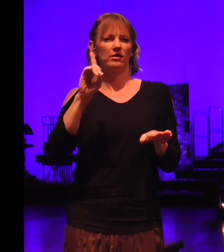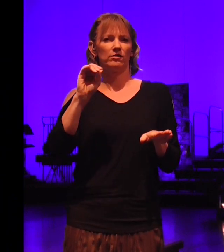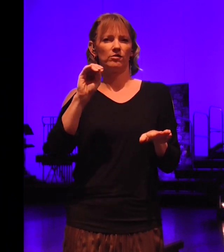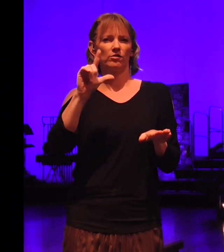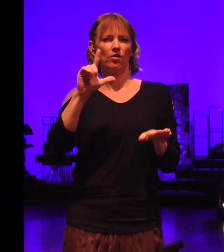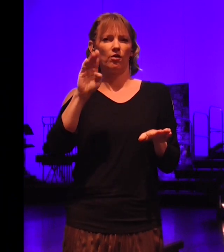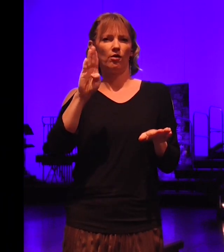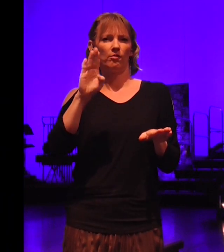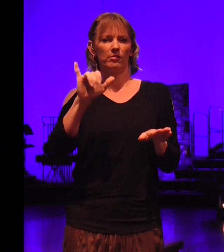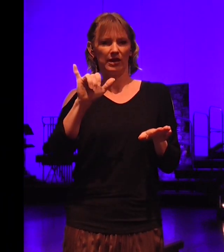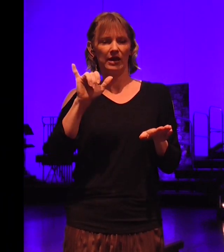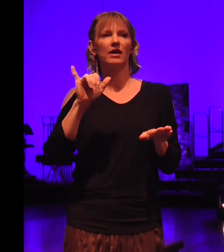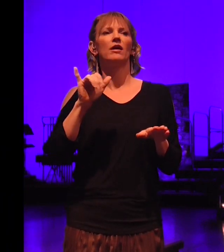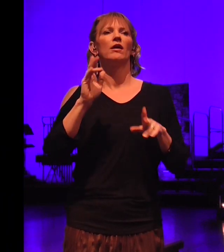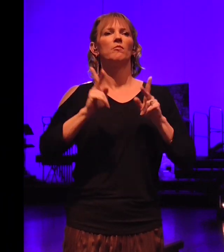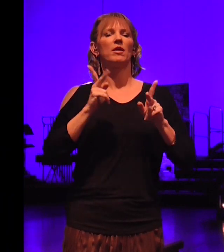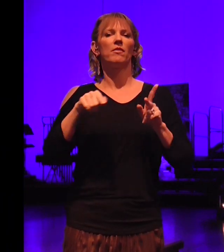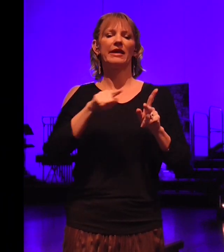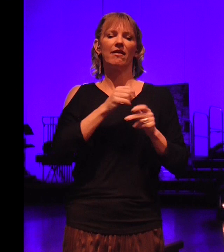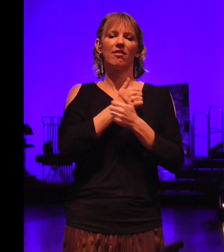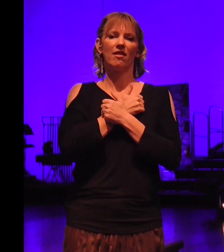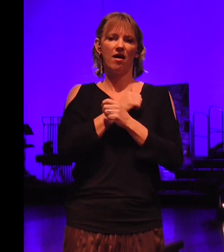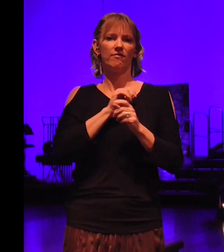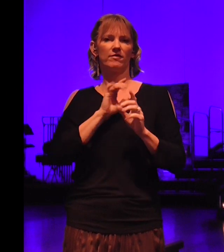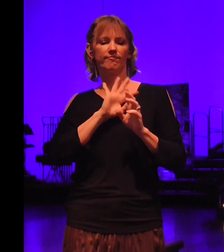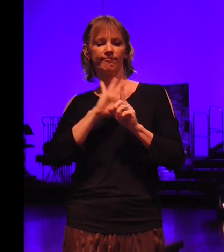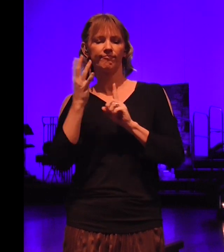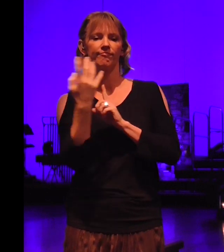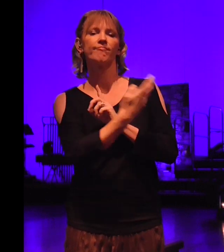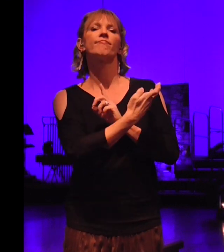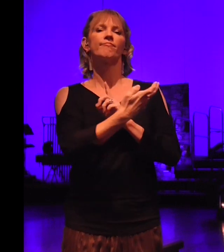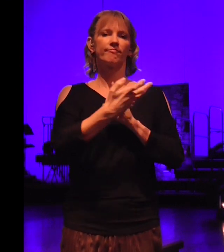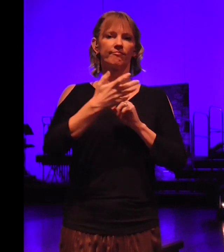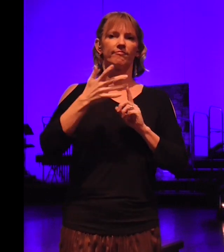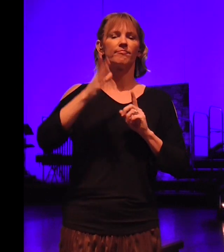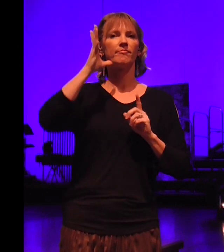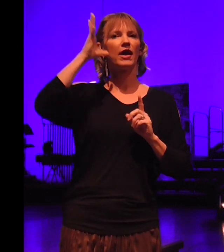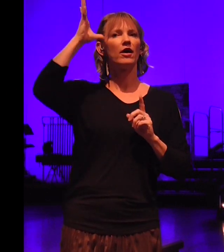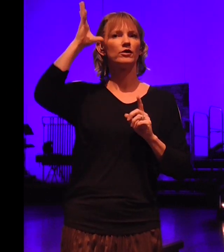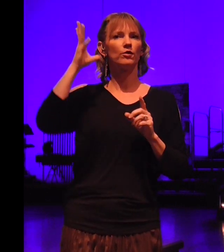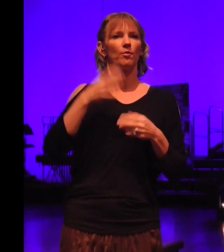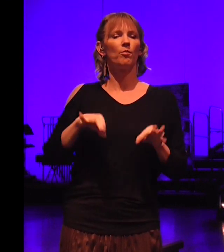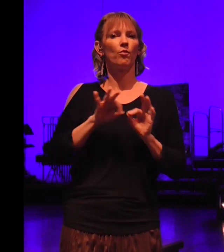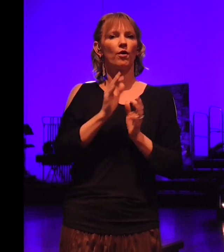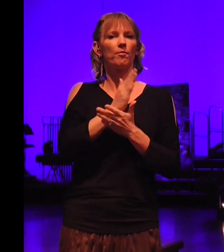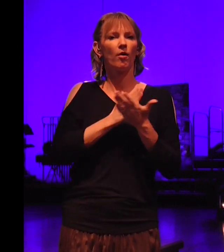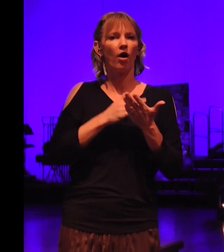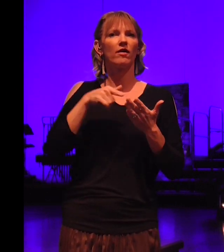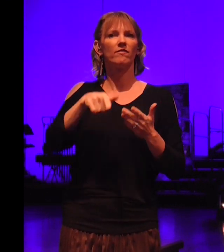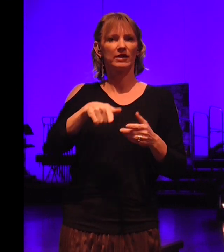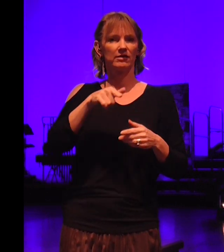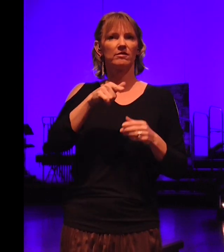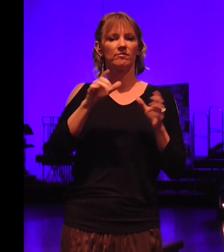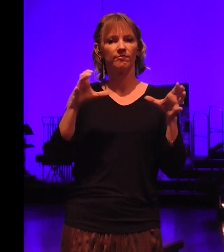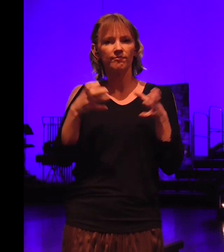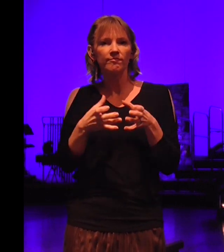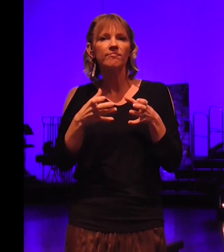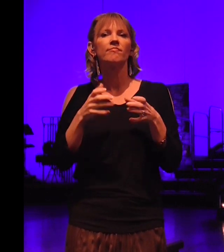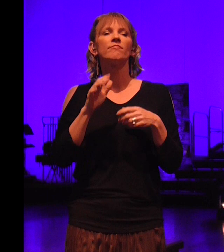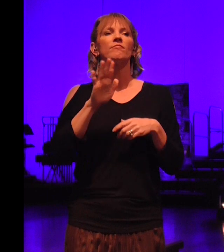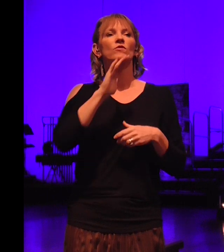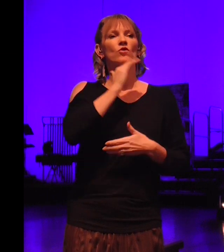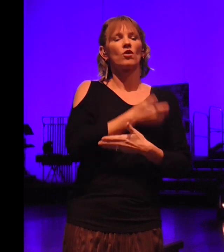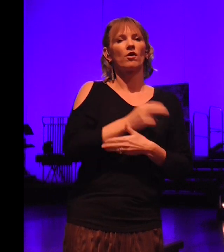by loved ones yesterday morning. His parents are an important part of the congregation. His daughter, Nicole, served on our Adventure in Faith